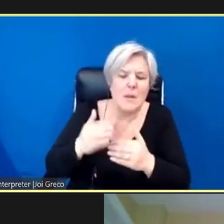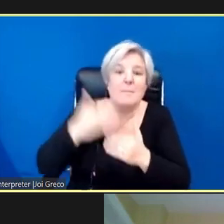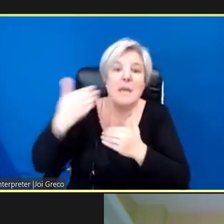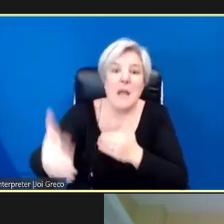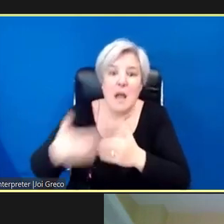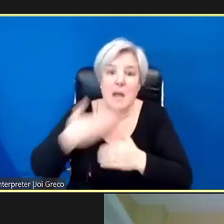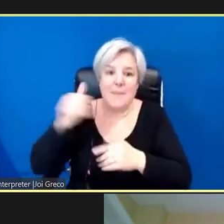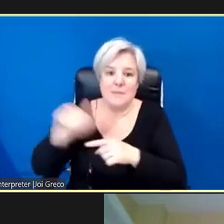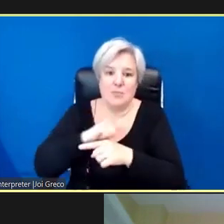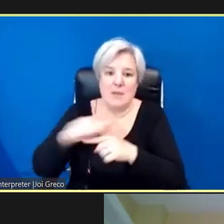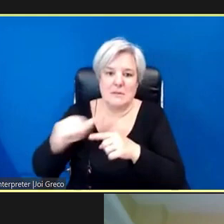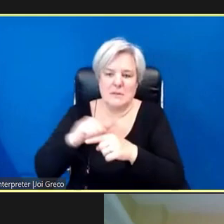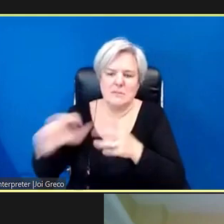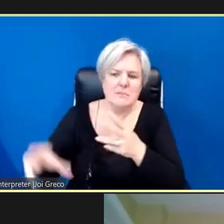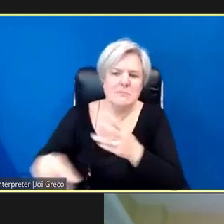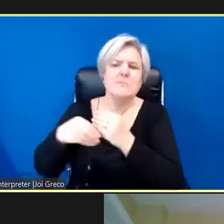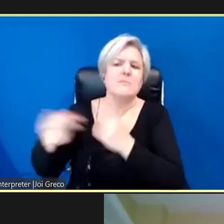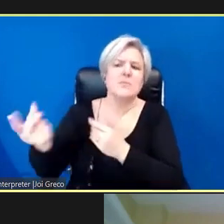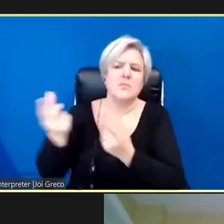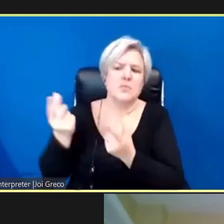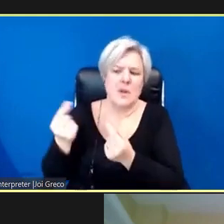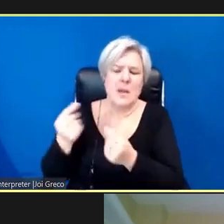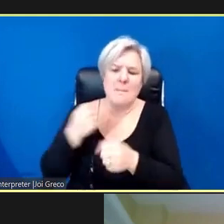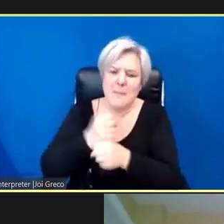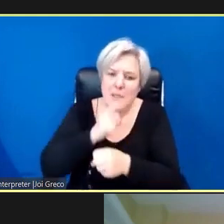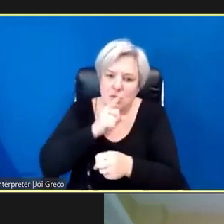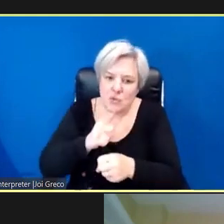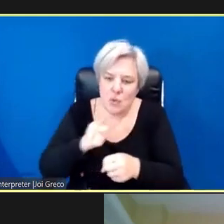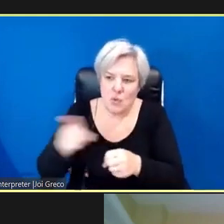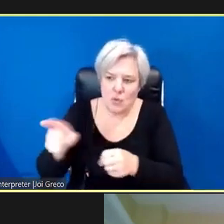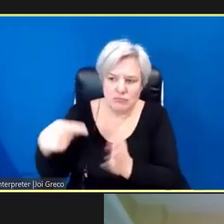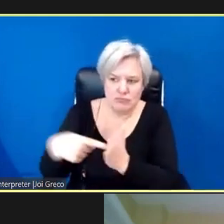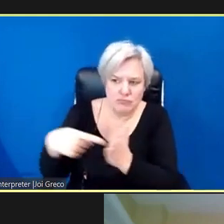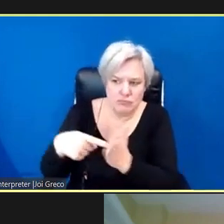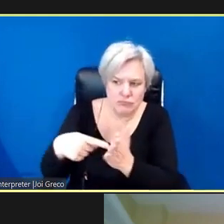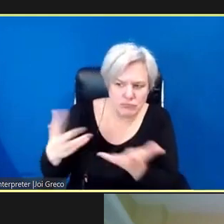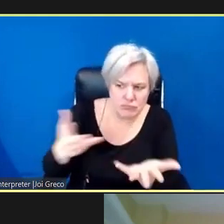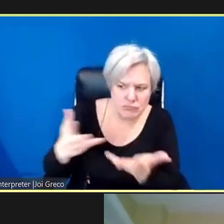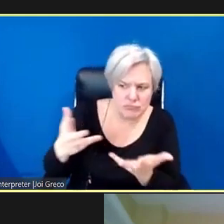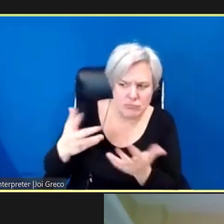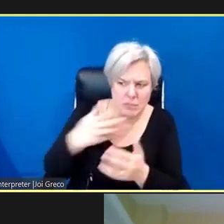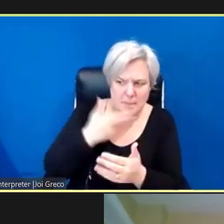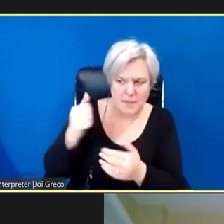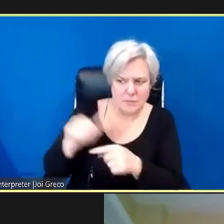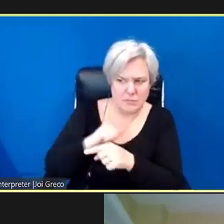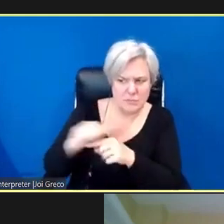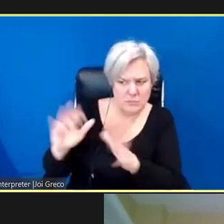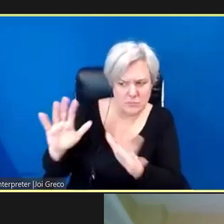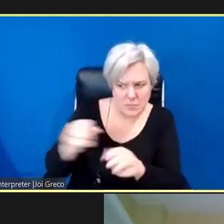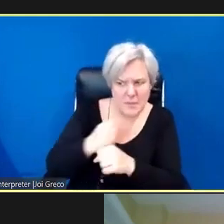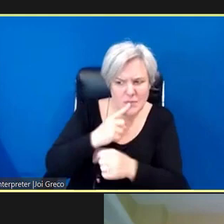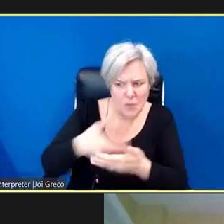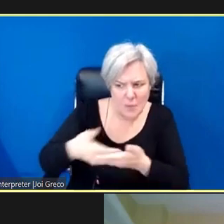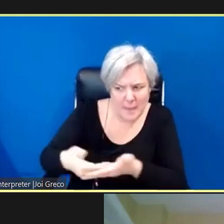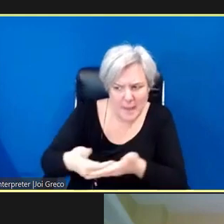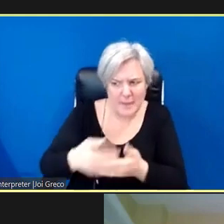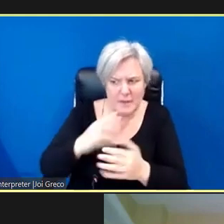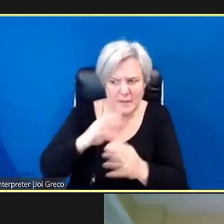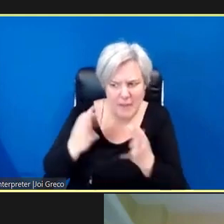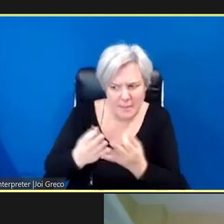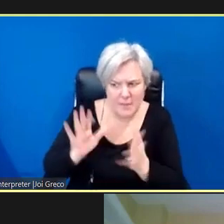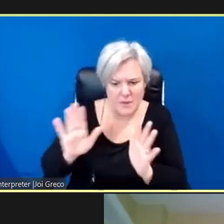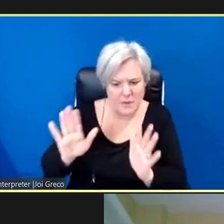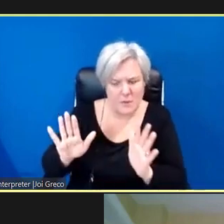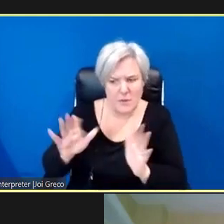best practices, but just they're making sure and holding them accountable to provide best practices to babies and families.